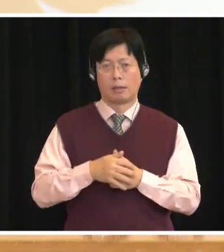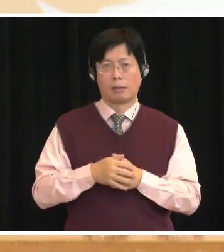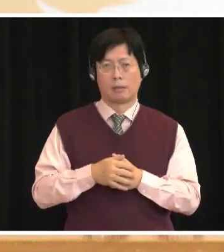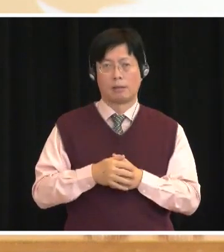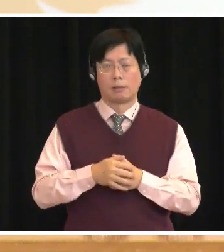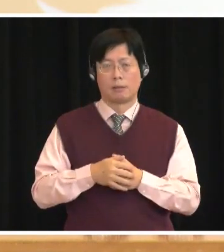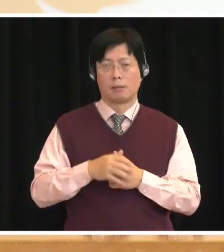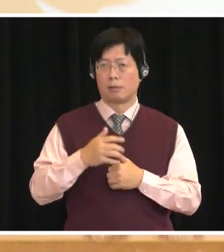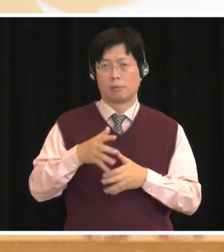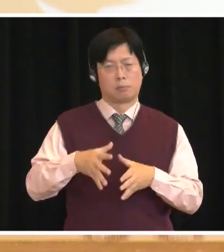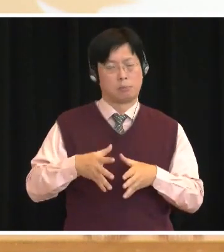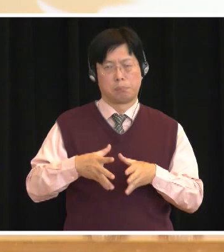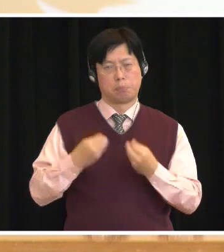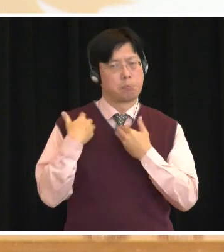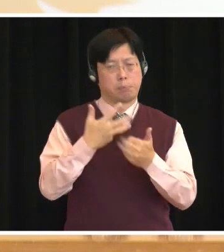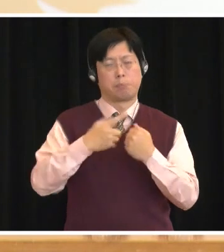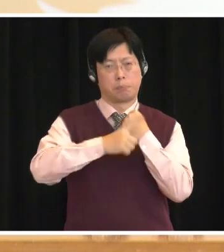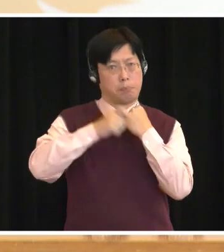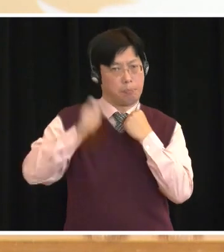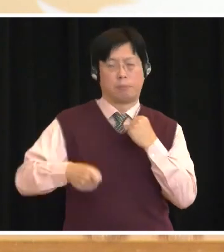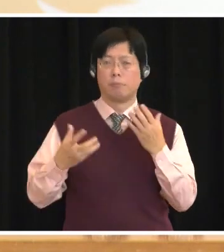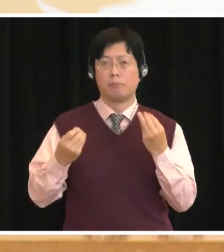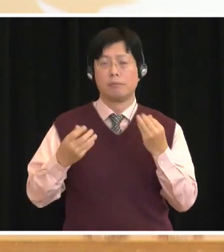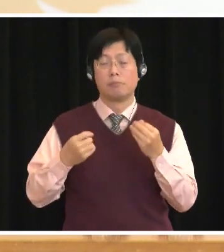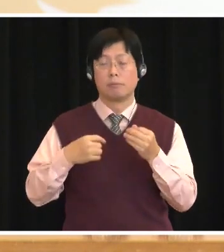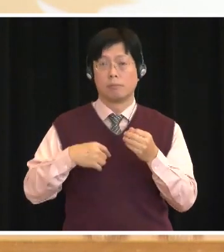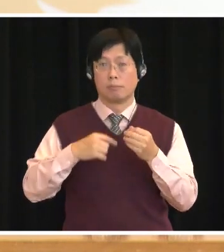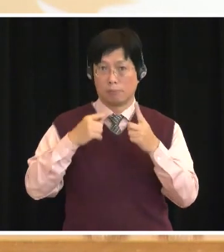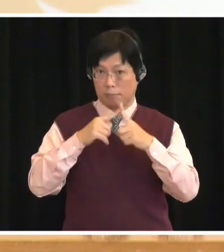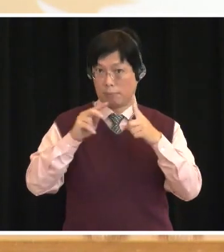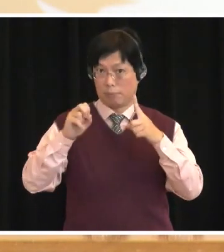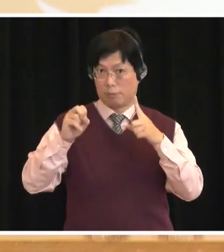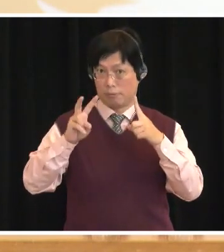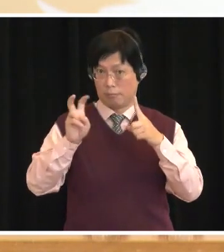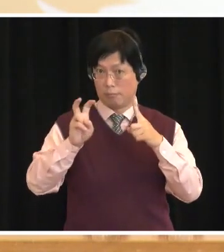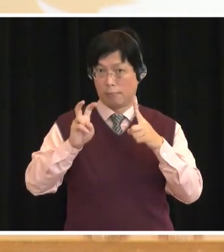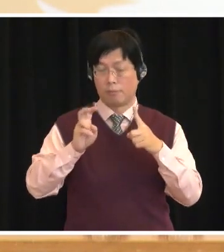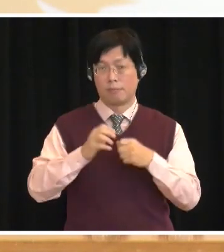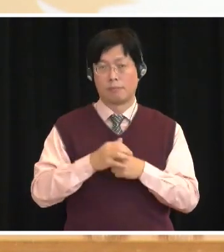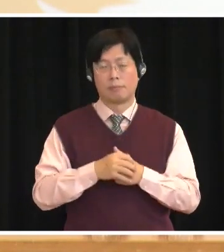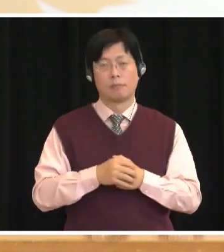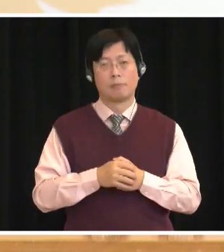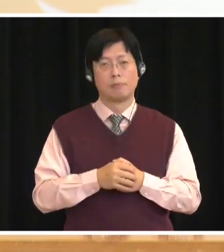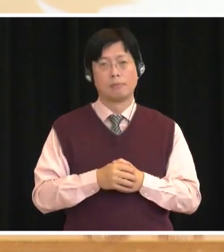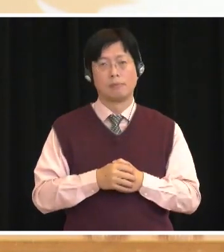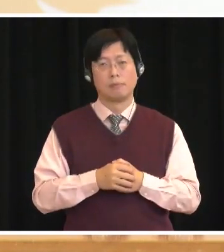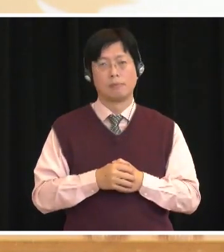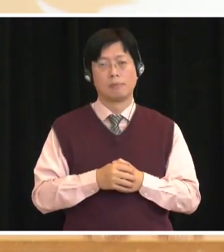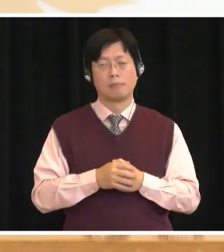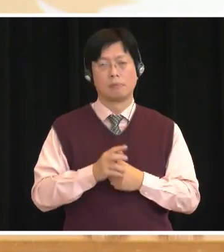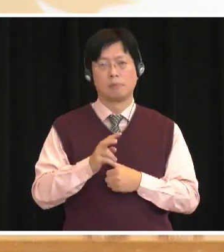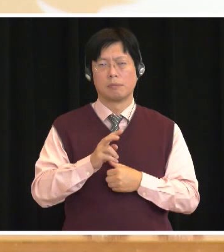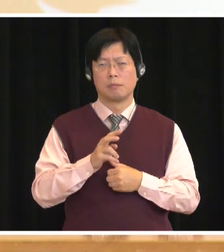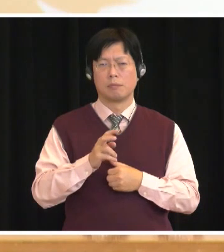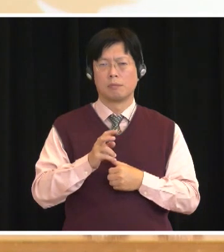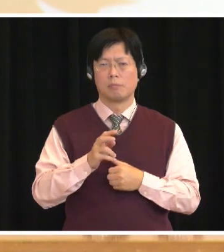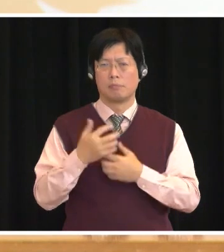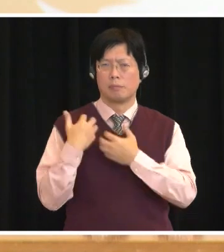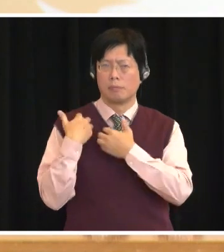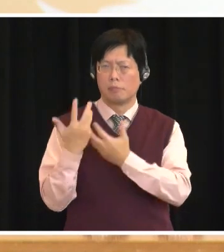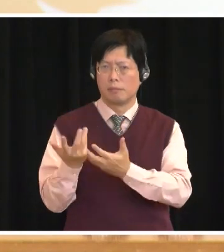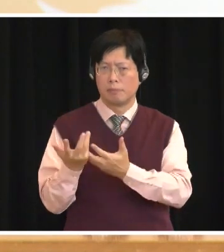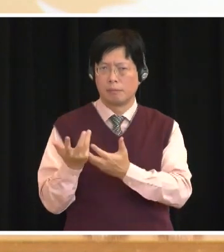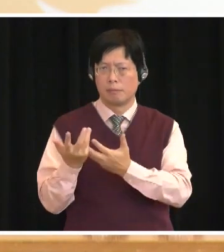220 are in process of court trial, and I need an explanation what that